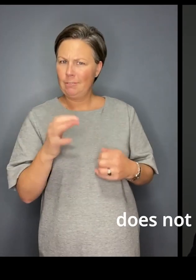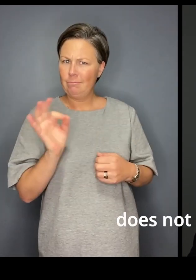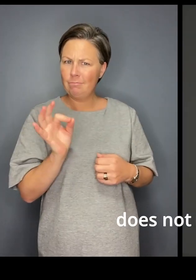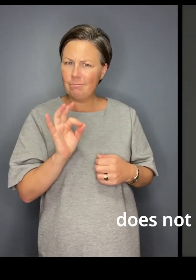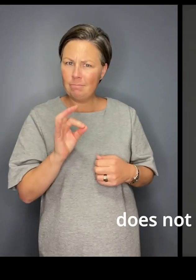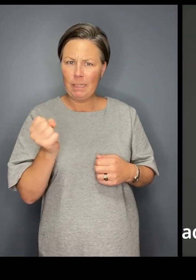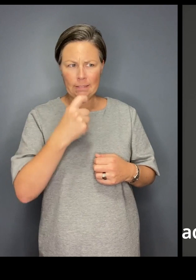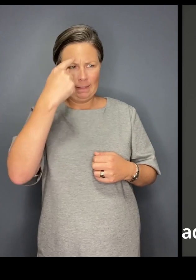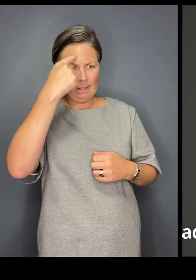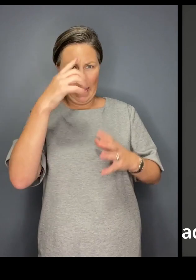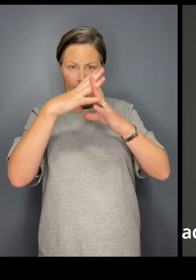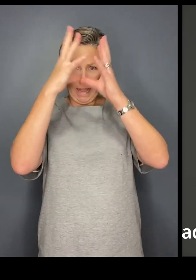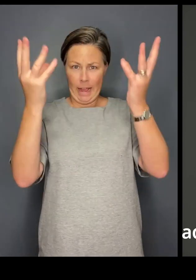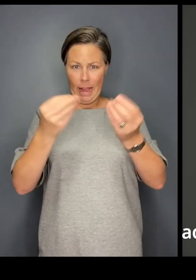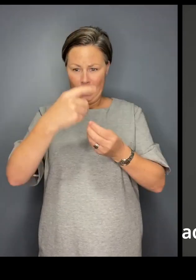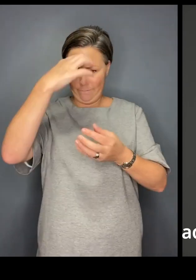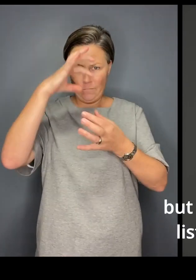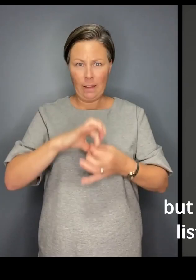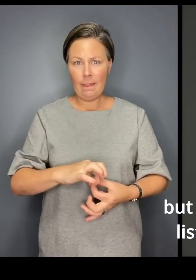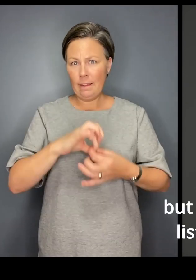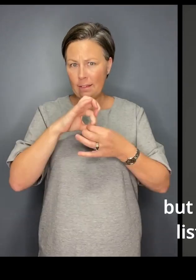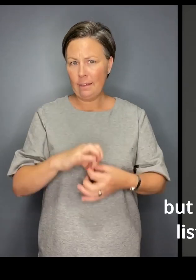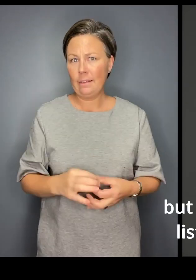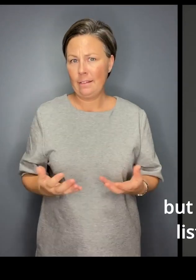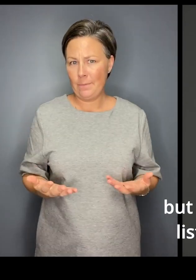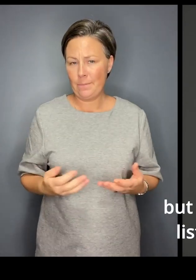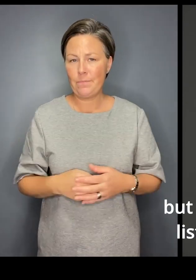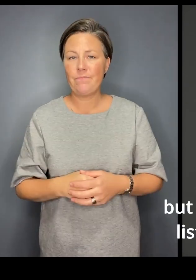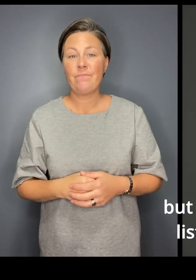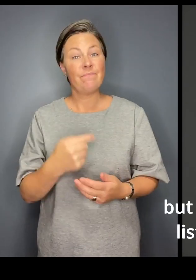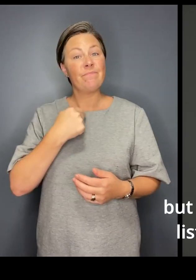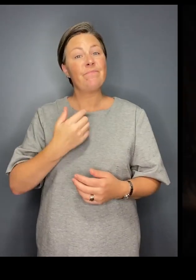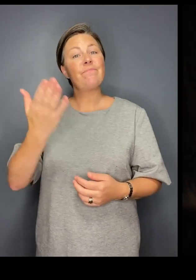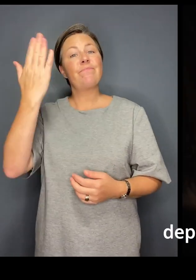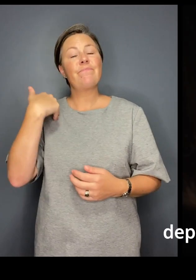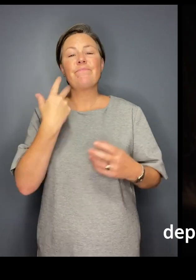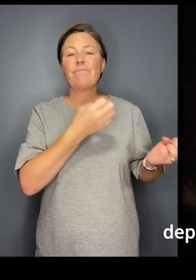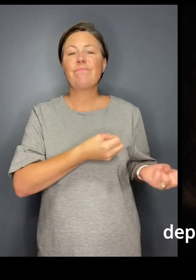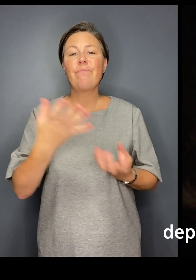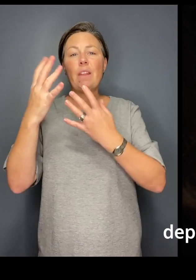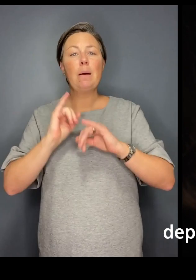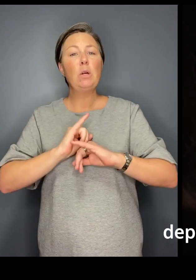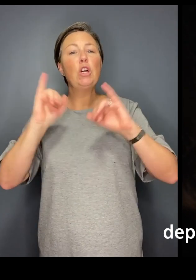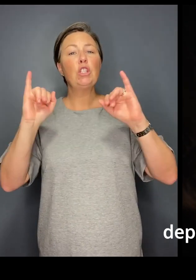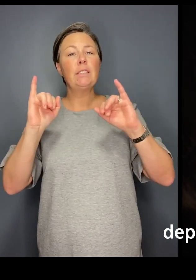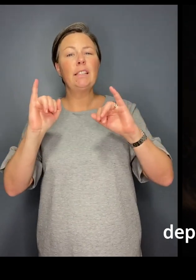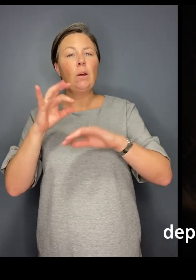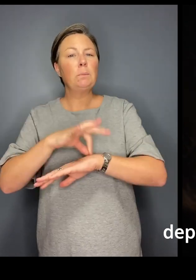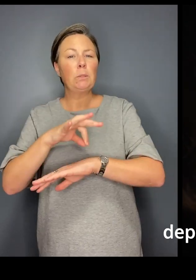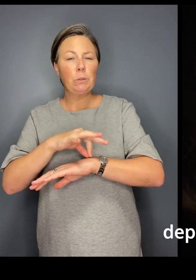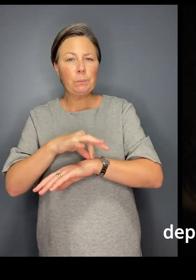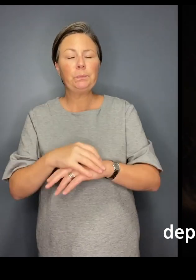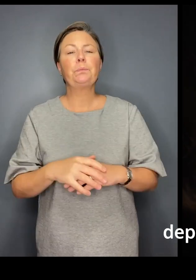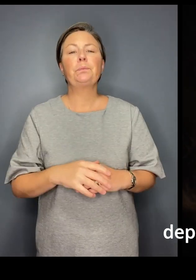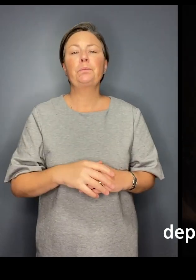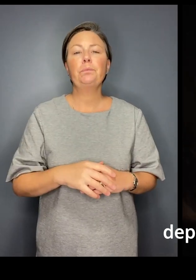mental illness. Yes, it needs to be addressed and considered, but you need to make sure you listen to the other concerns. I was in an emergency department quite a